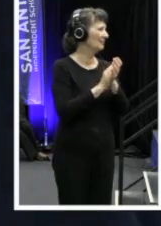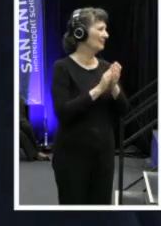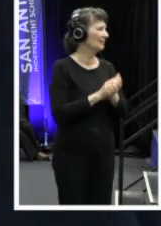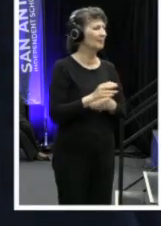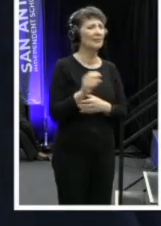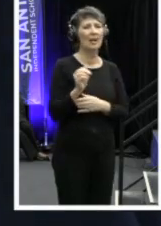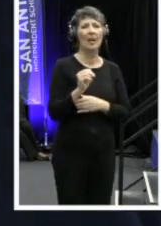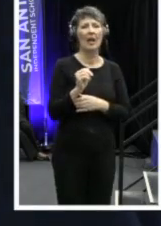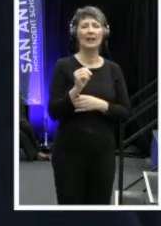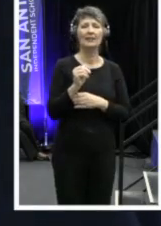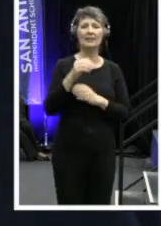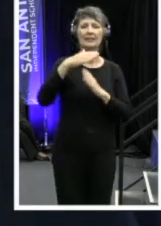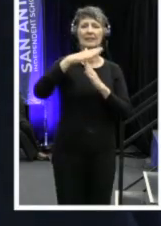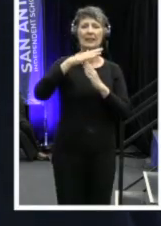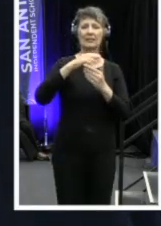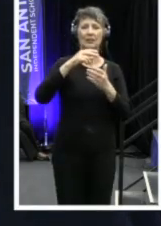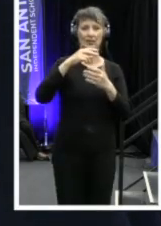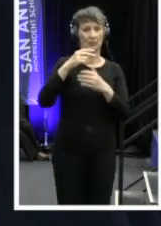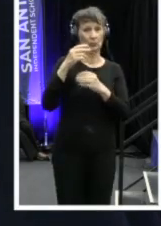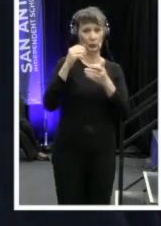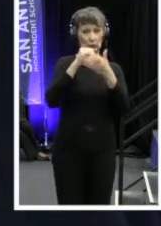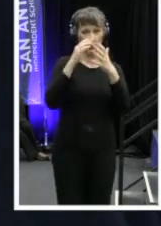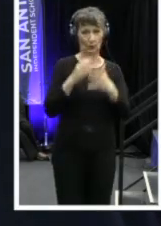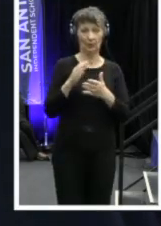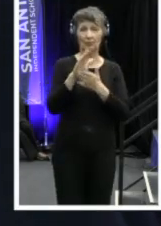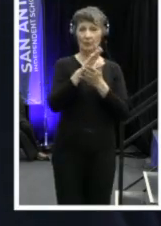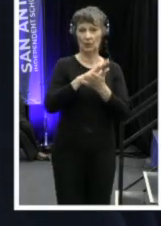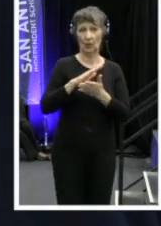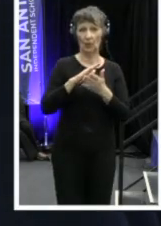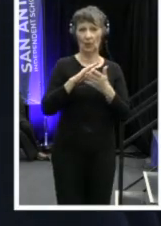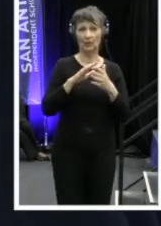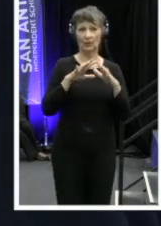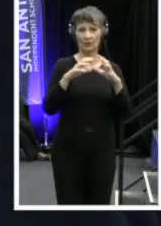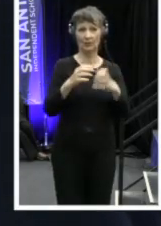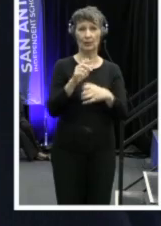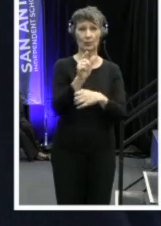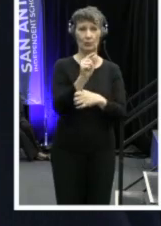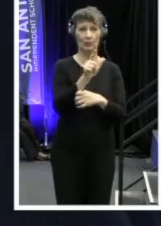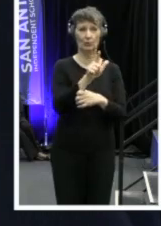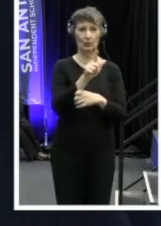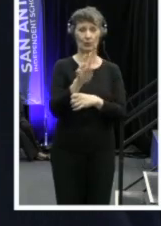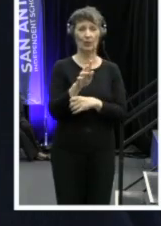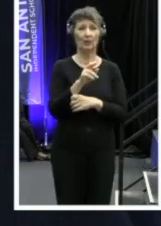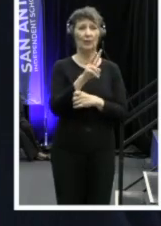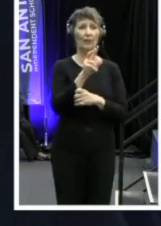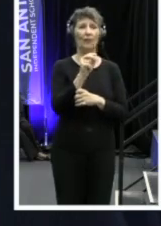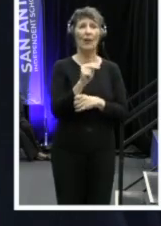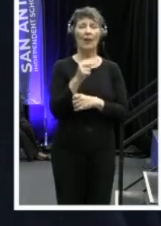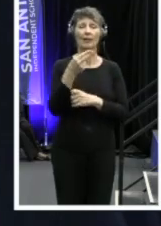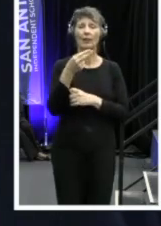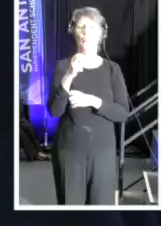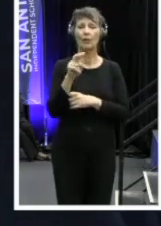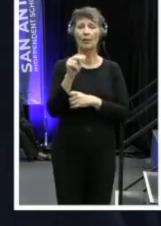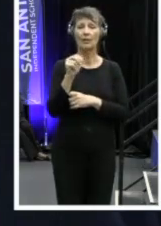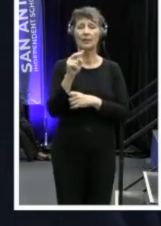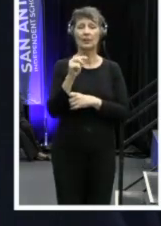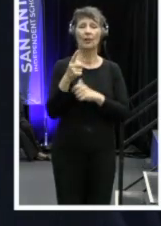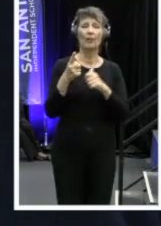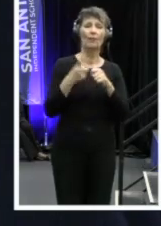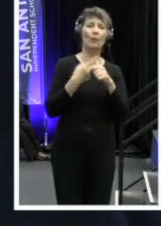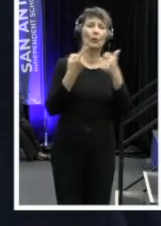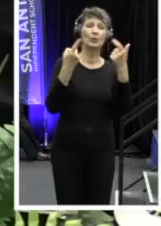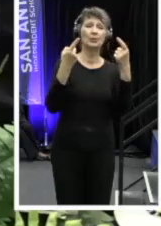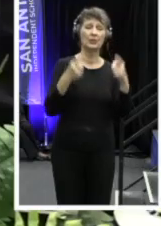As the valedictorian of the Travis Early College High School Class of 2024, Van Hernandez is a proud